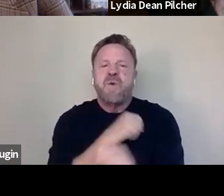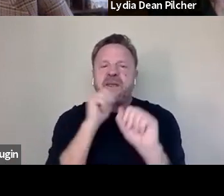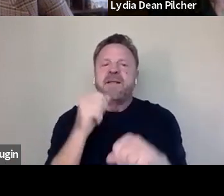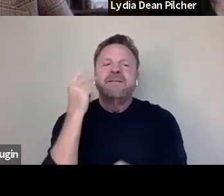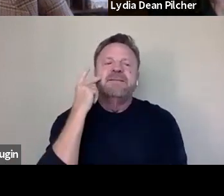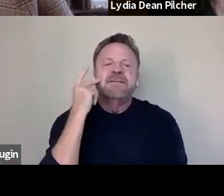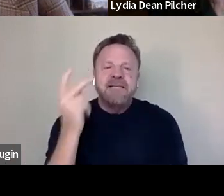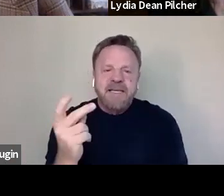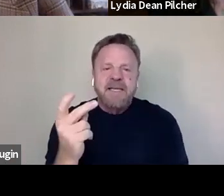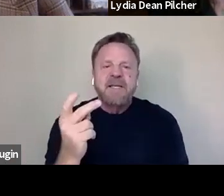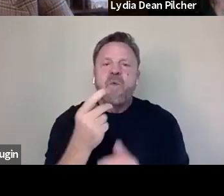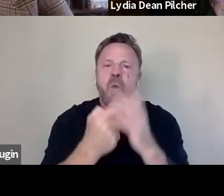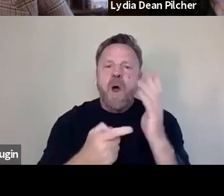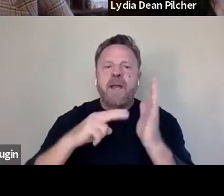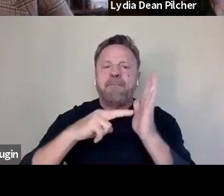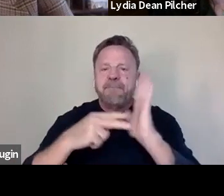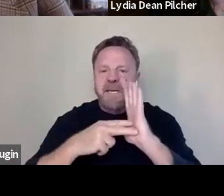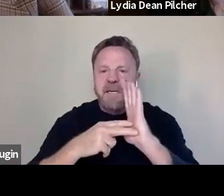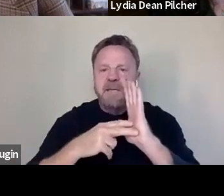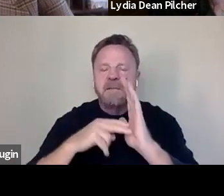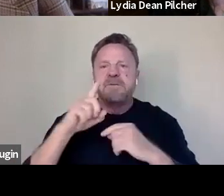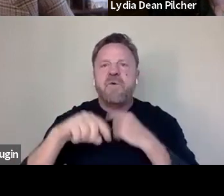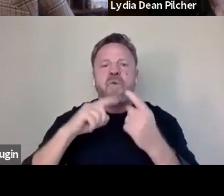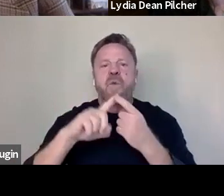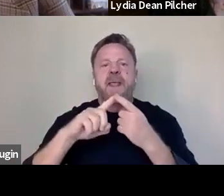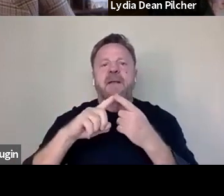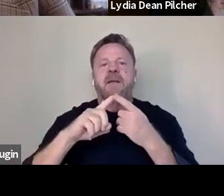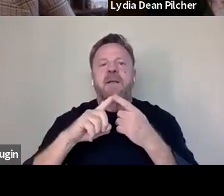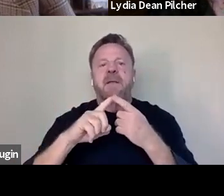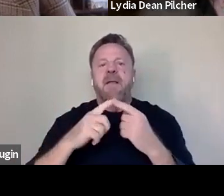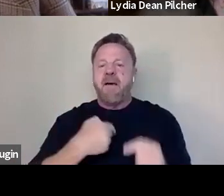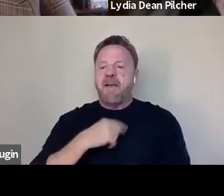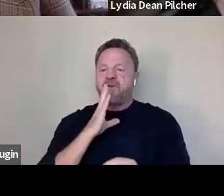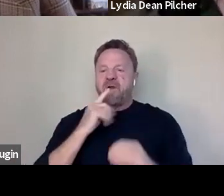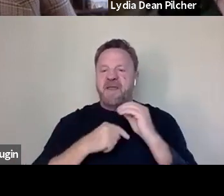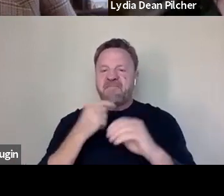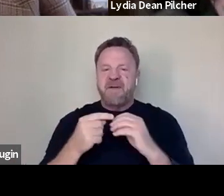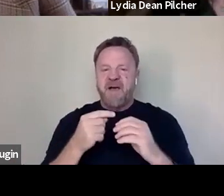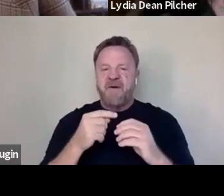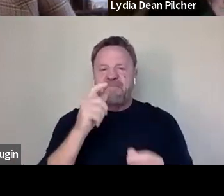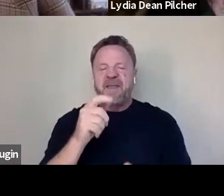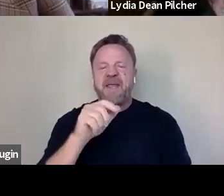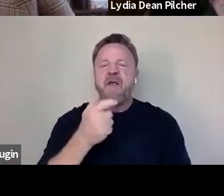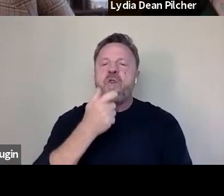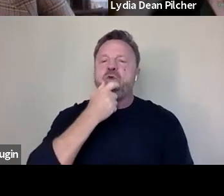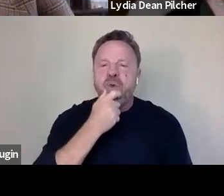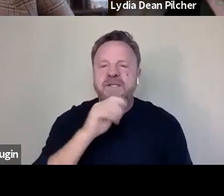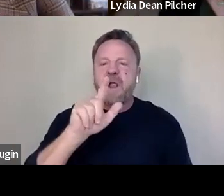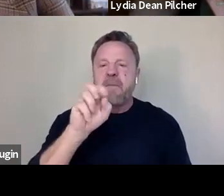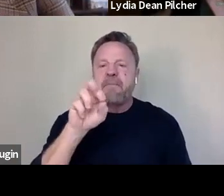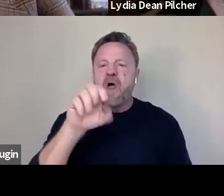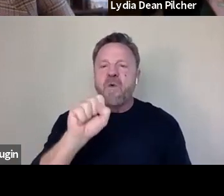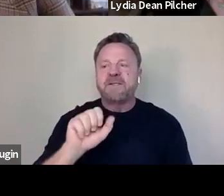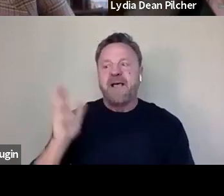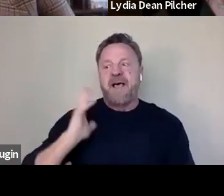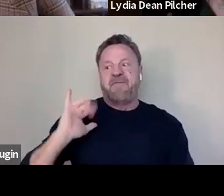see, what it means when I'm talking about these being whistleblowers of their time, for young women